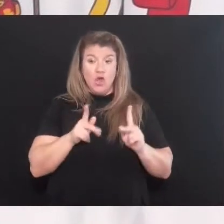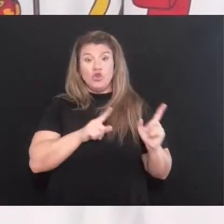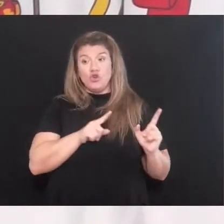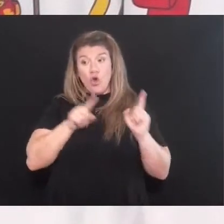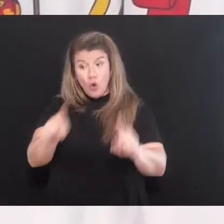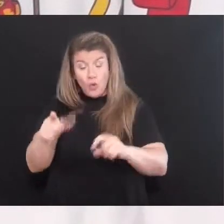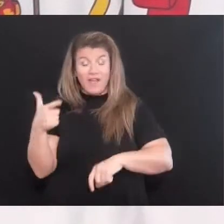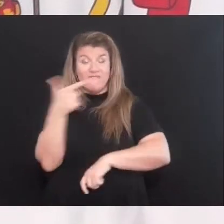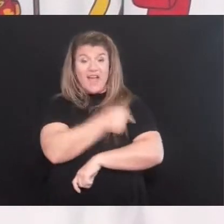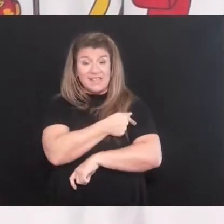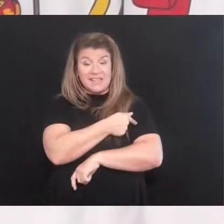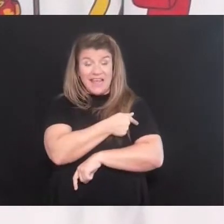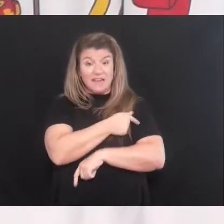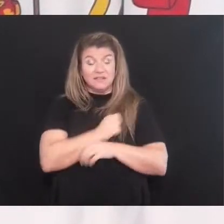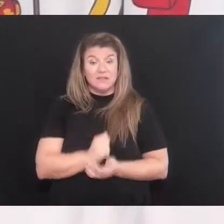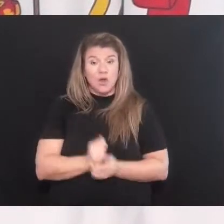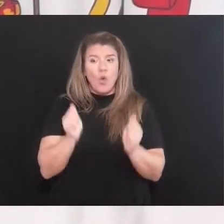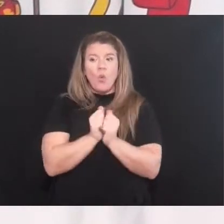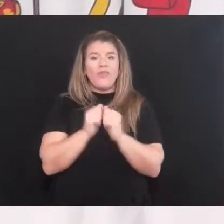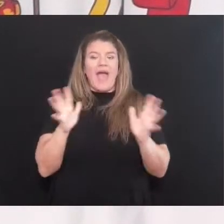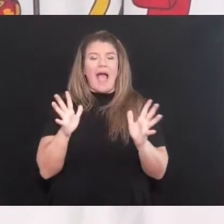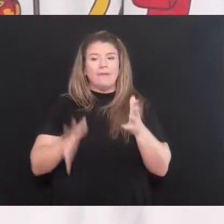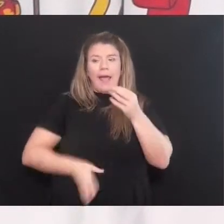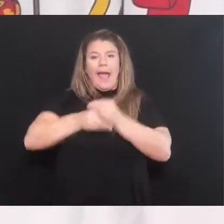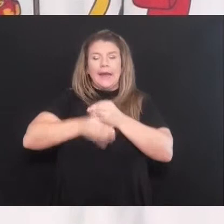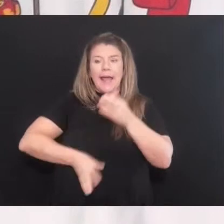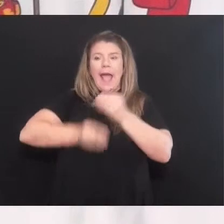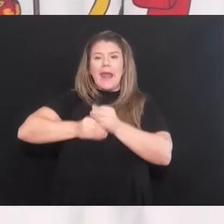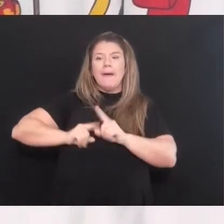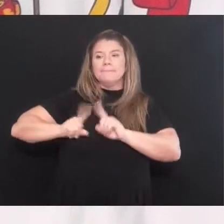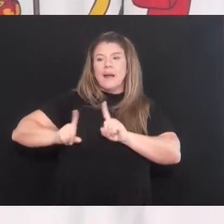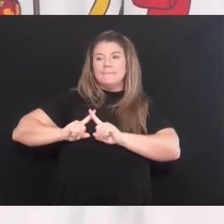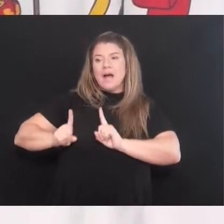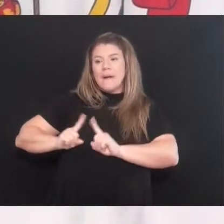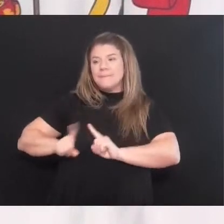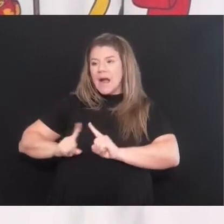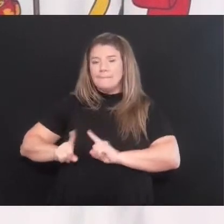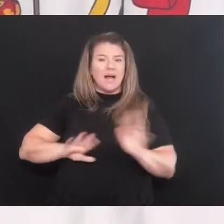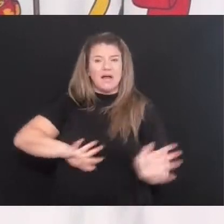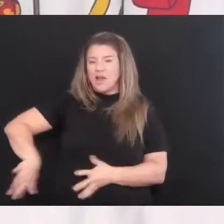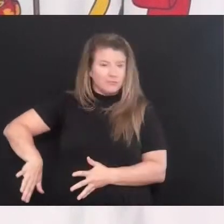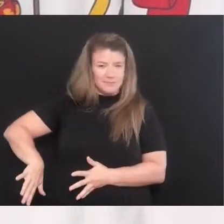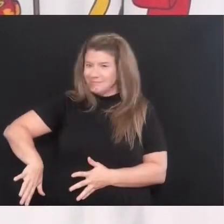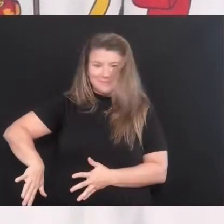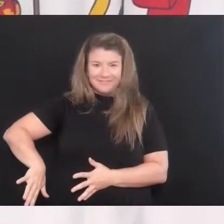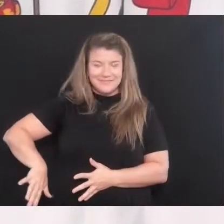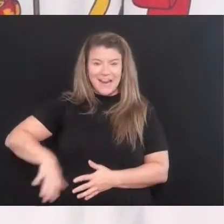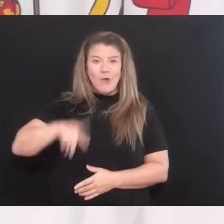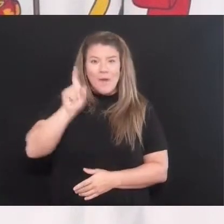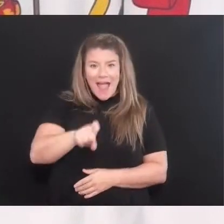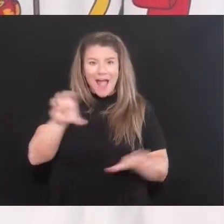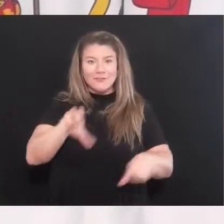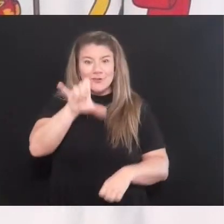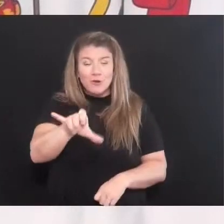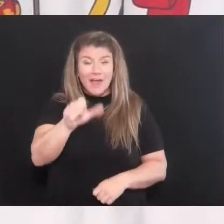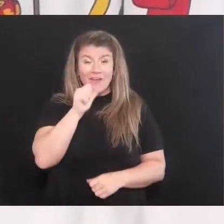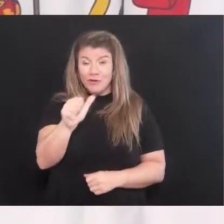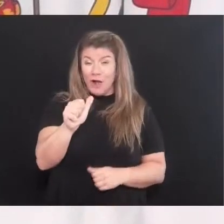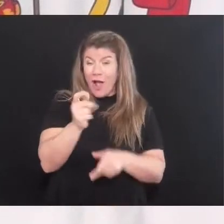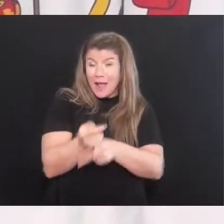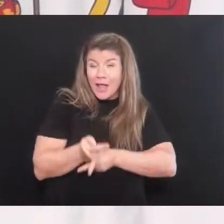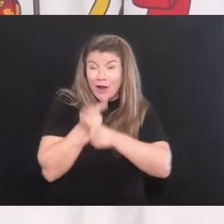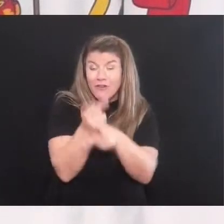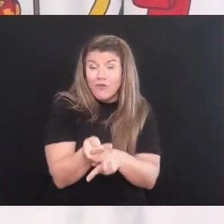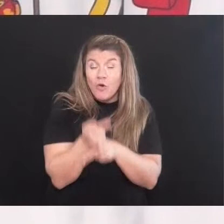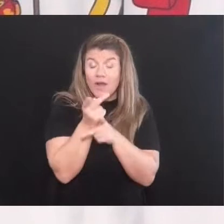get vaccinated and without qualifiers. Absolutely, we have got to do that. And if we don't watch out, you know, there